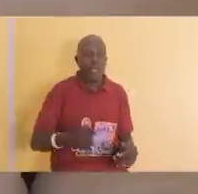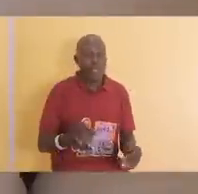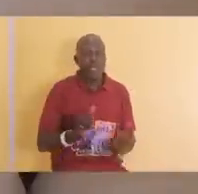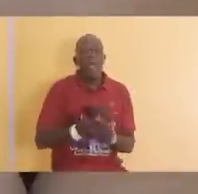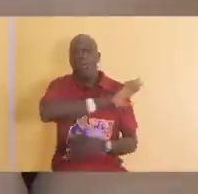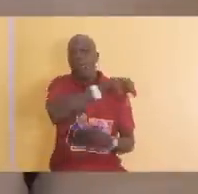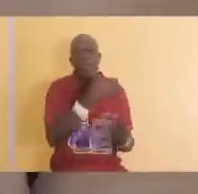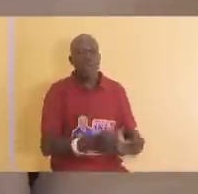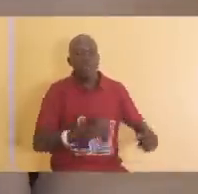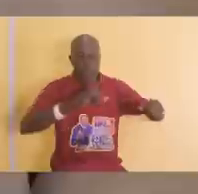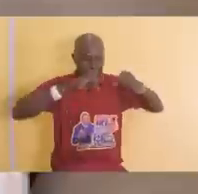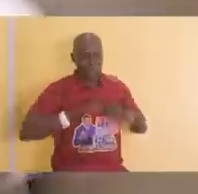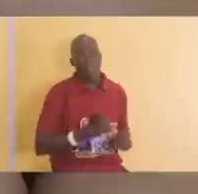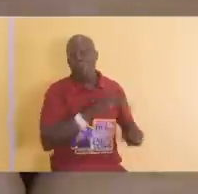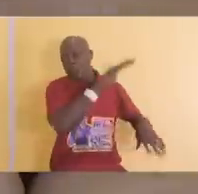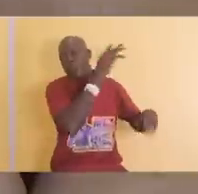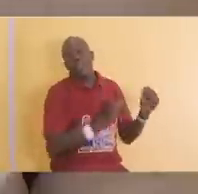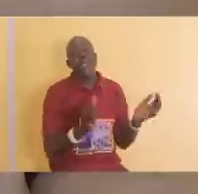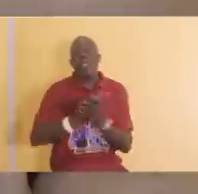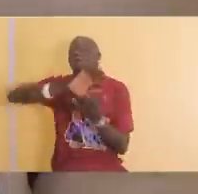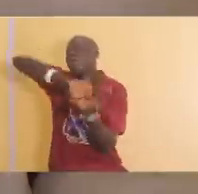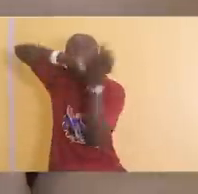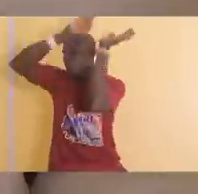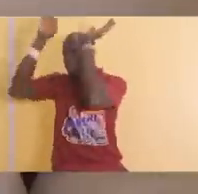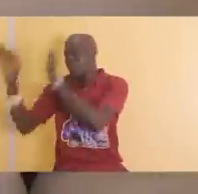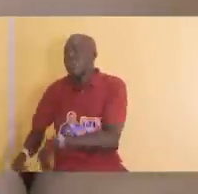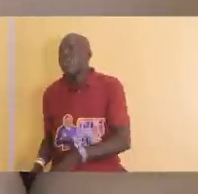I will say, the body of Jesus.